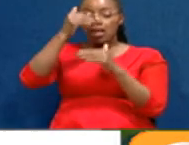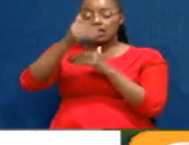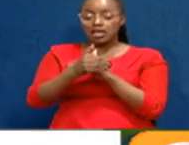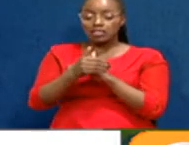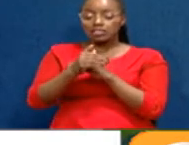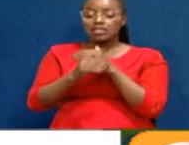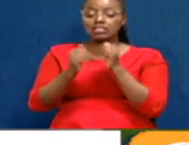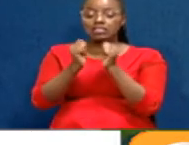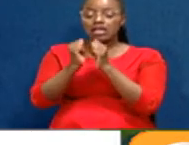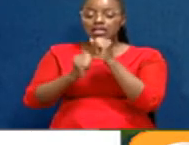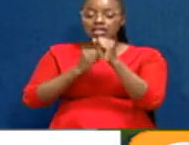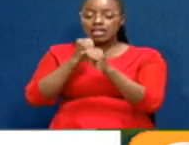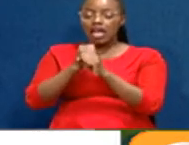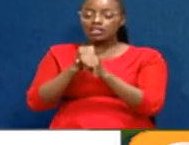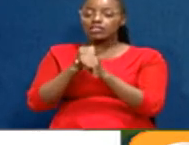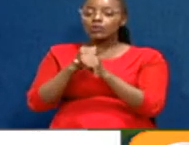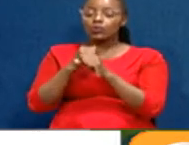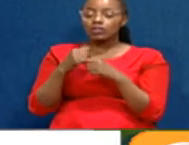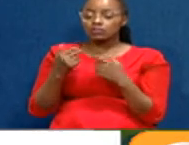decade